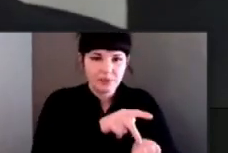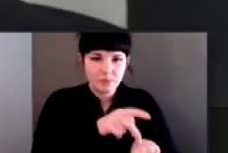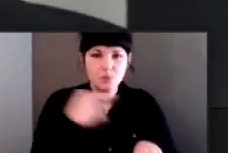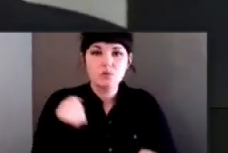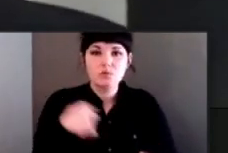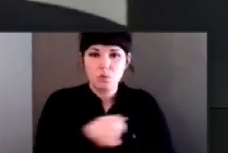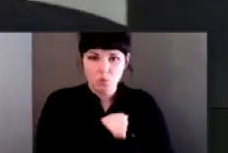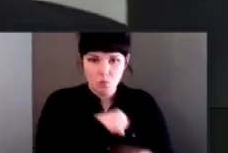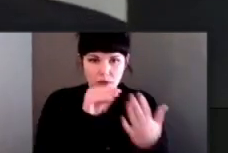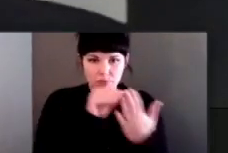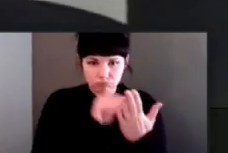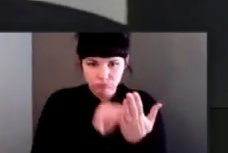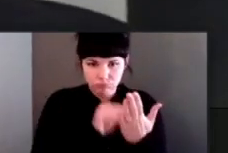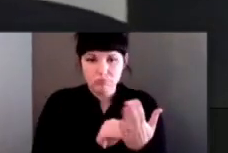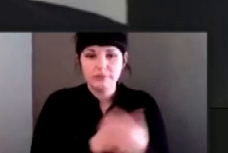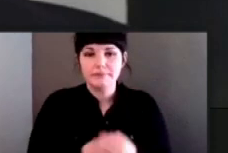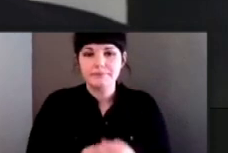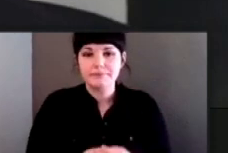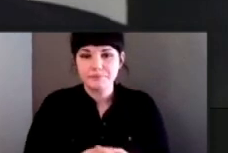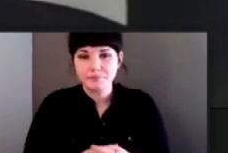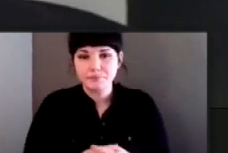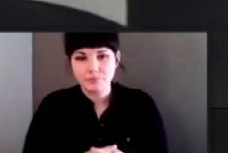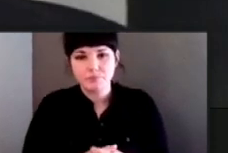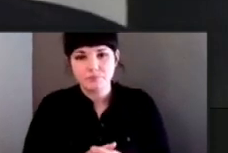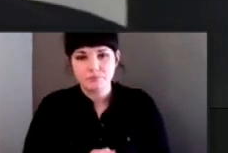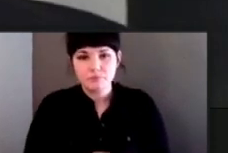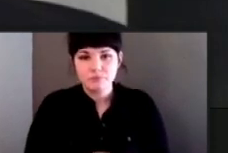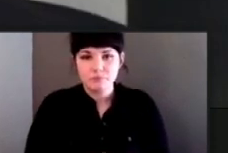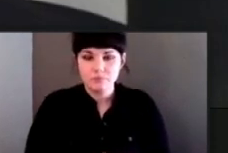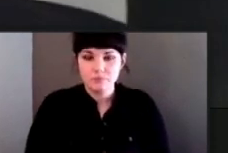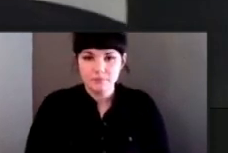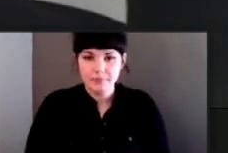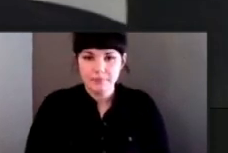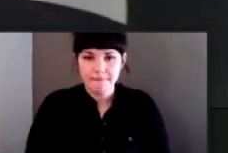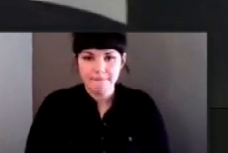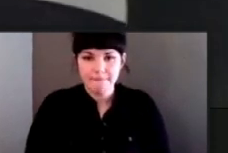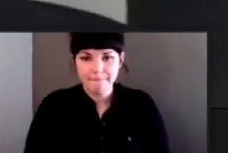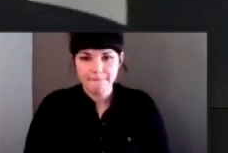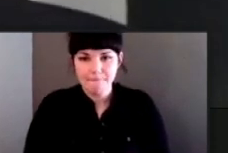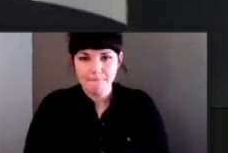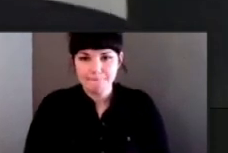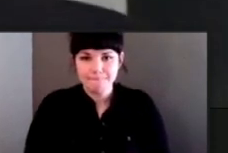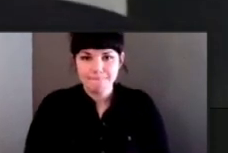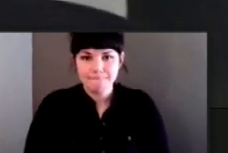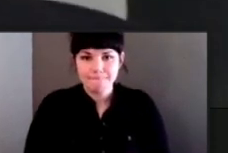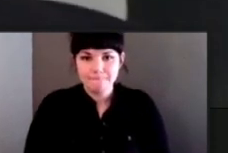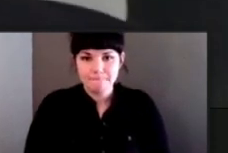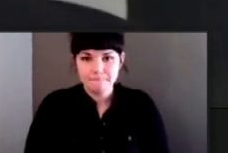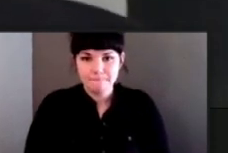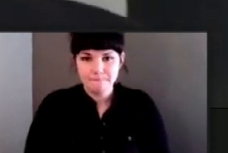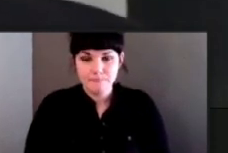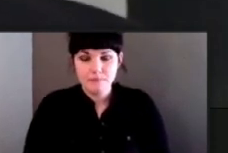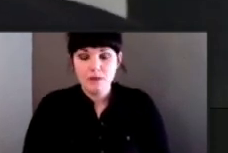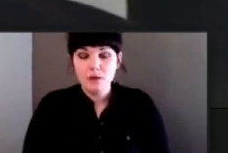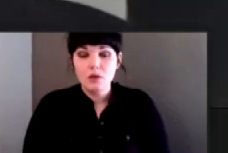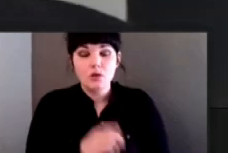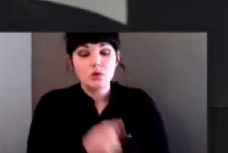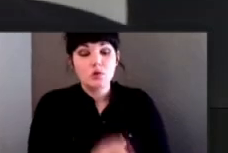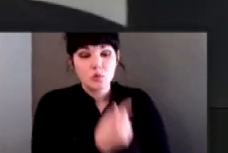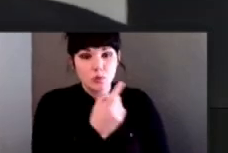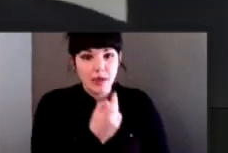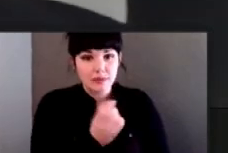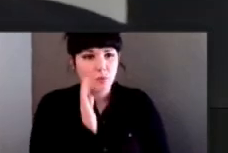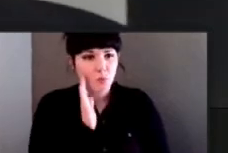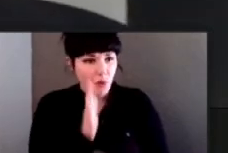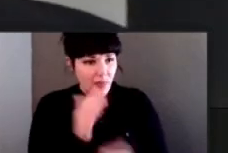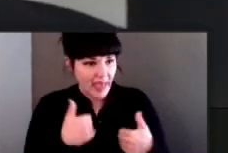period right now. The question about would there be any different expectations? The answer would be no. And the reason